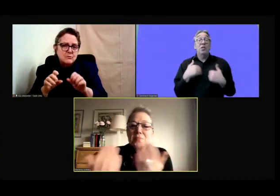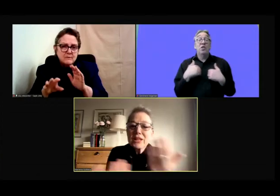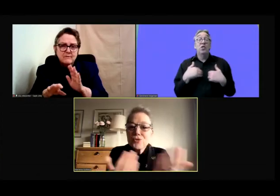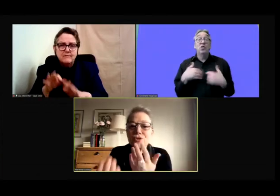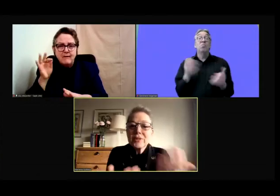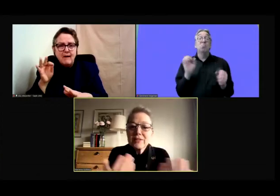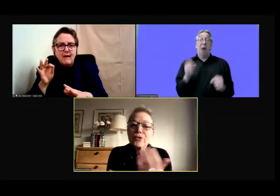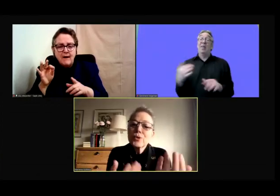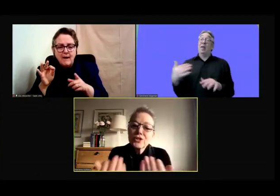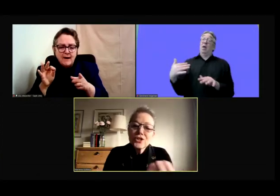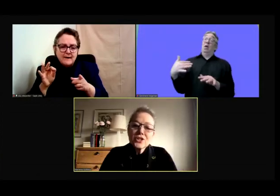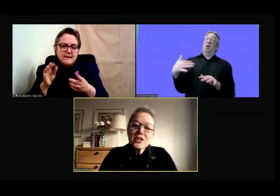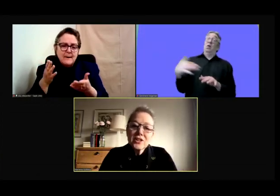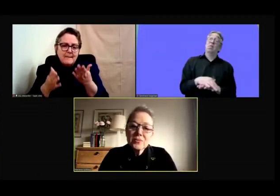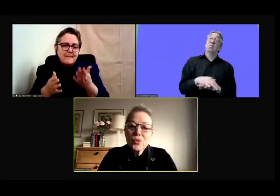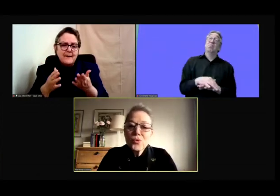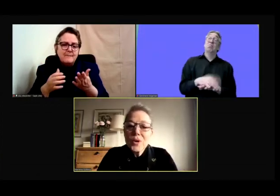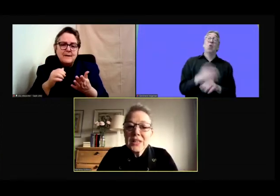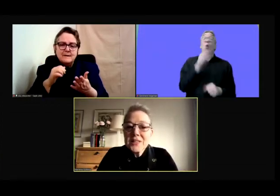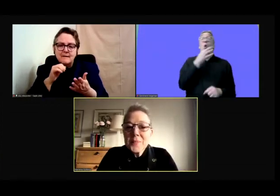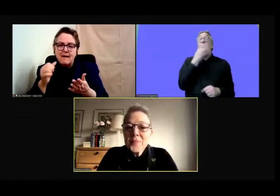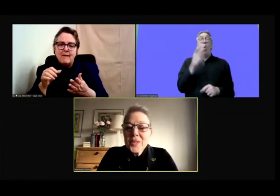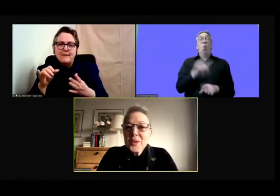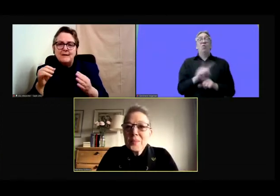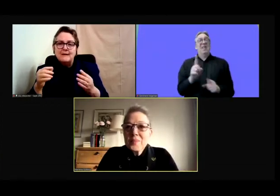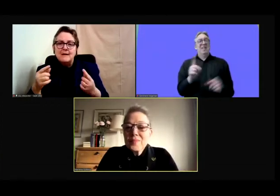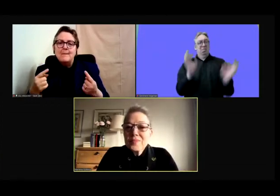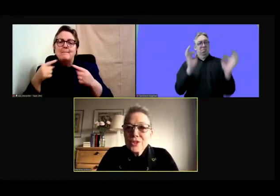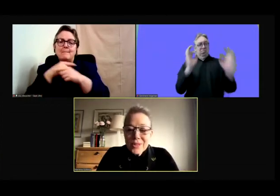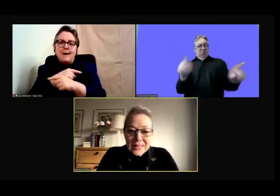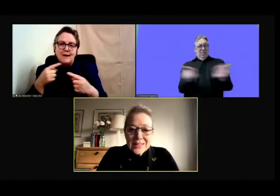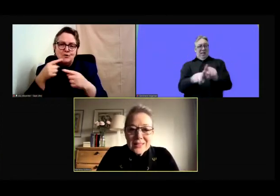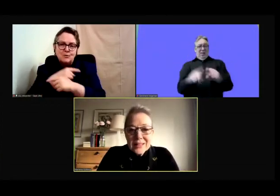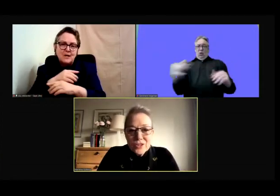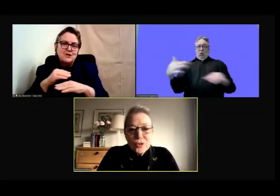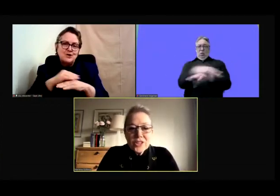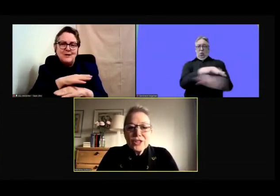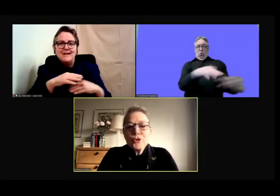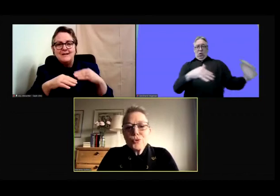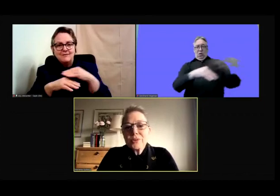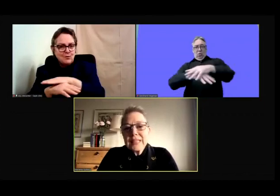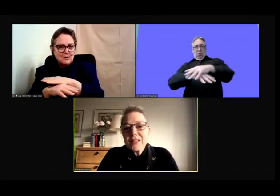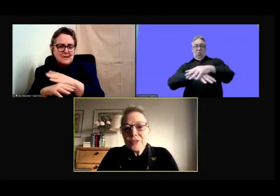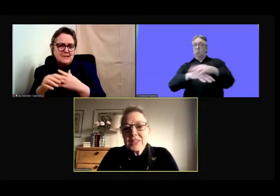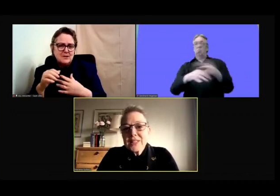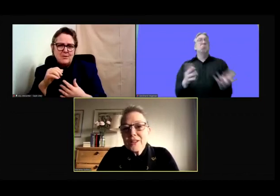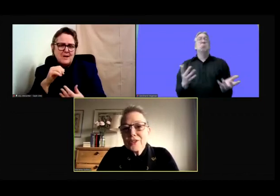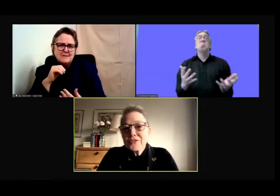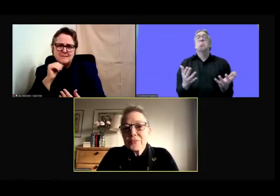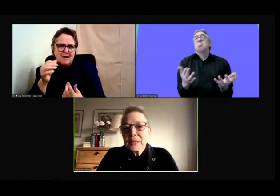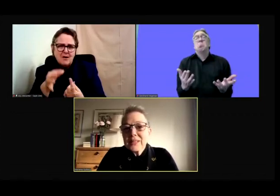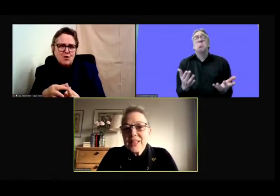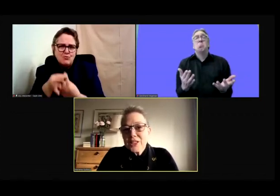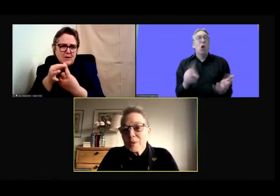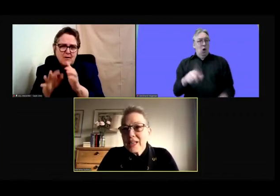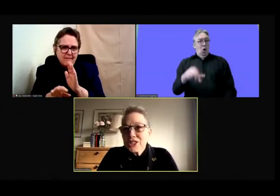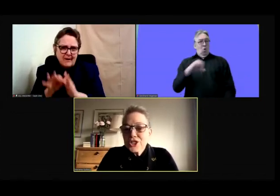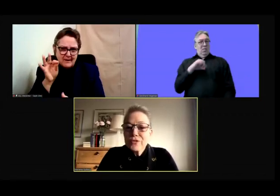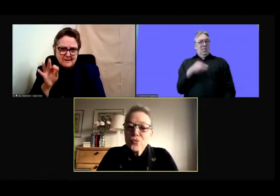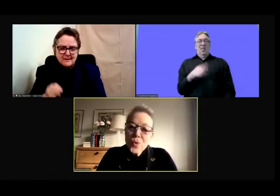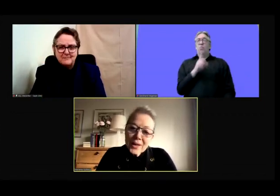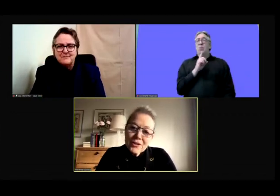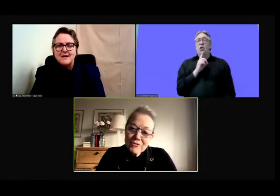a symmetrical influence always. So that's not unusual in and of itself, but